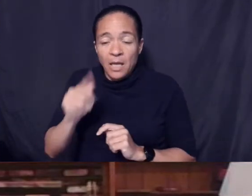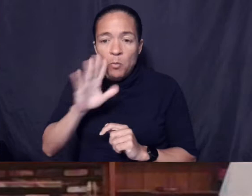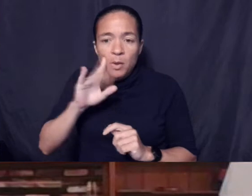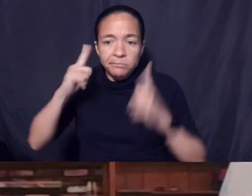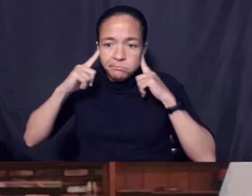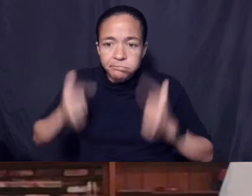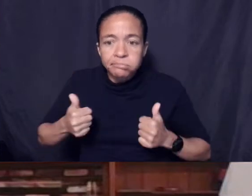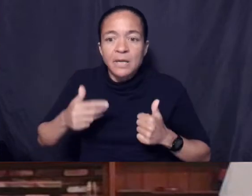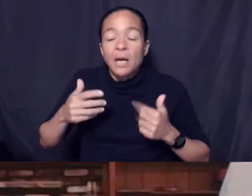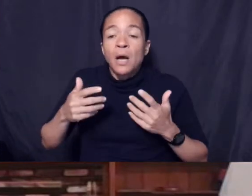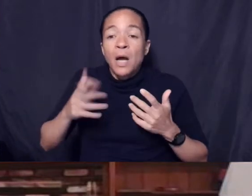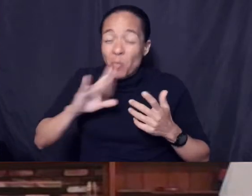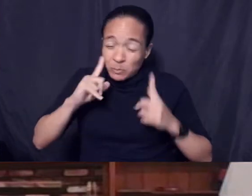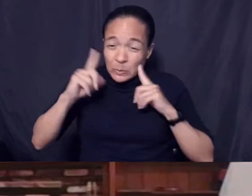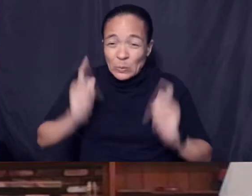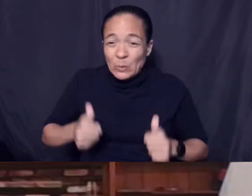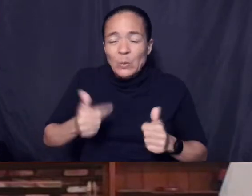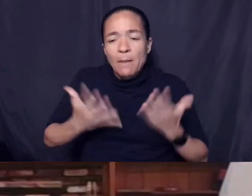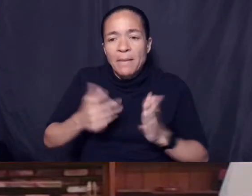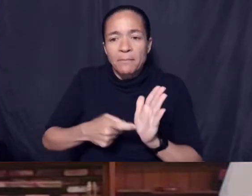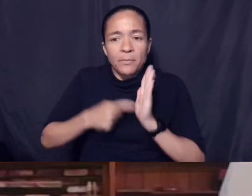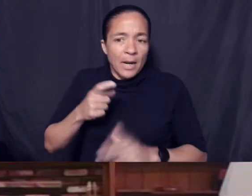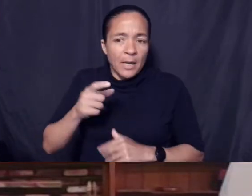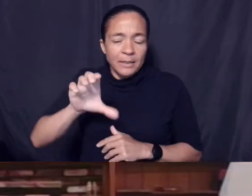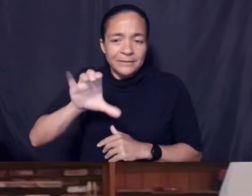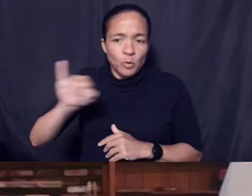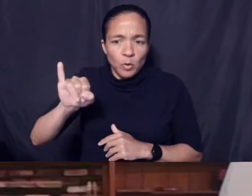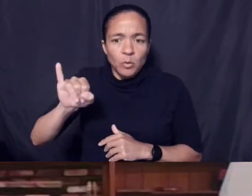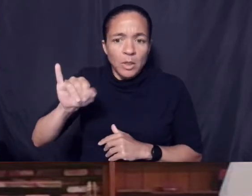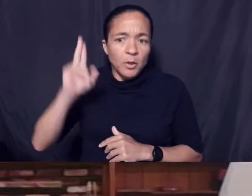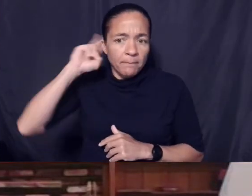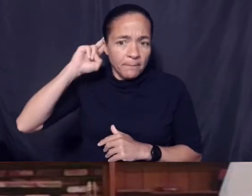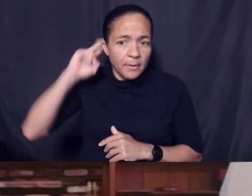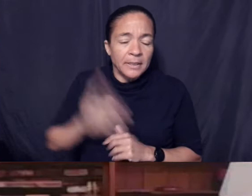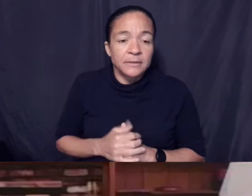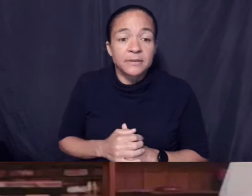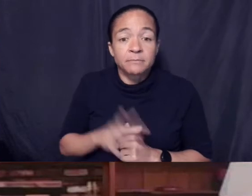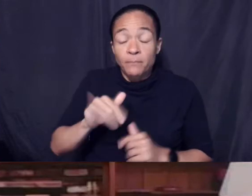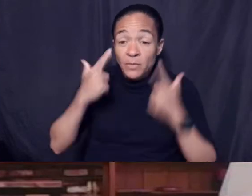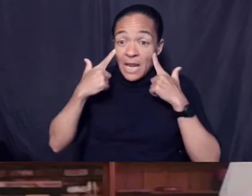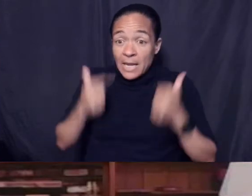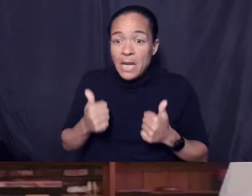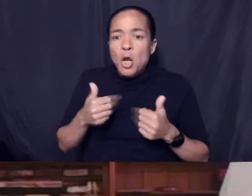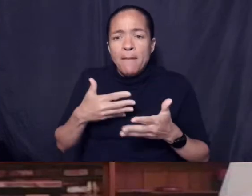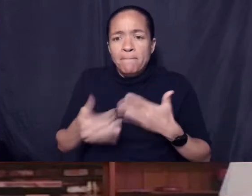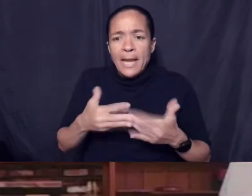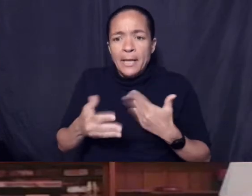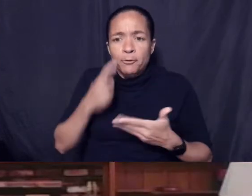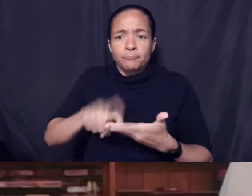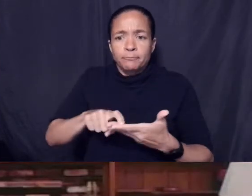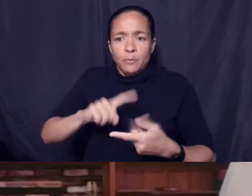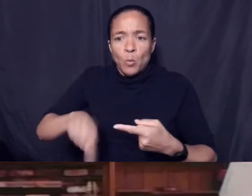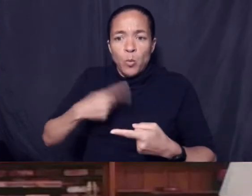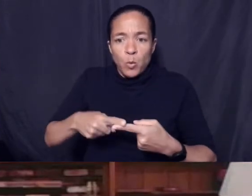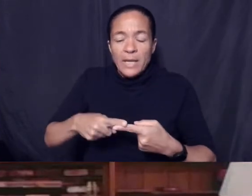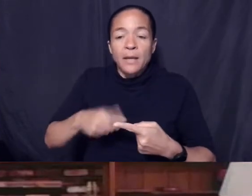severe they need cochlear implants. This hearing loss, late detected or undetected, certainly has an adverse effect